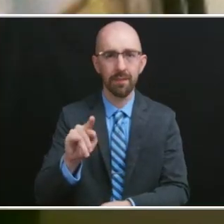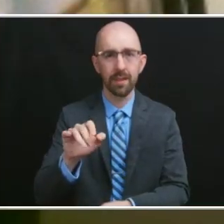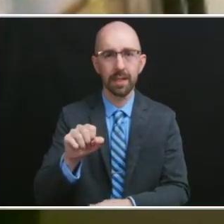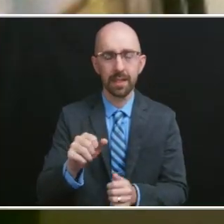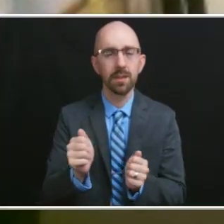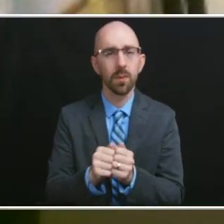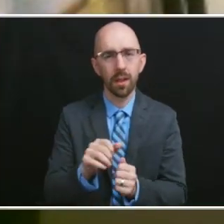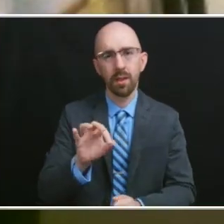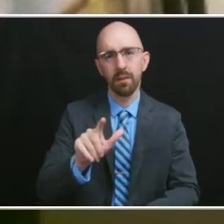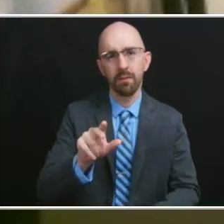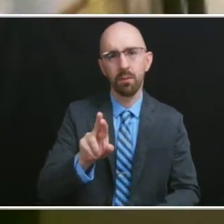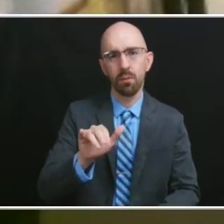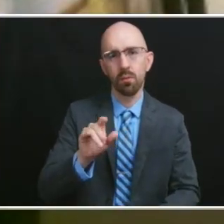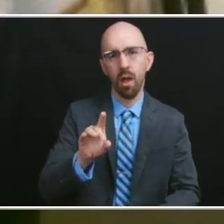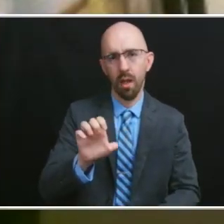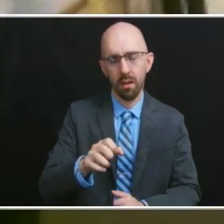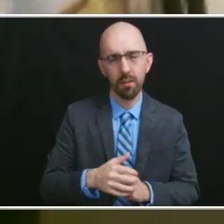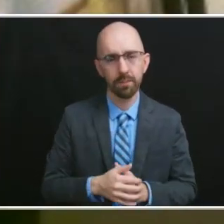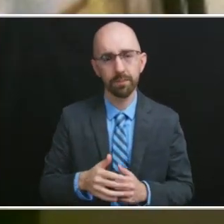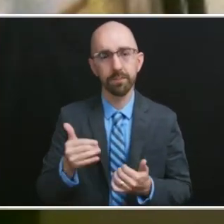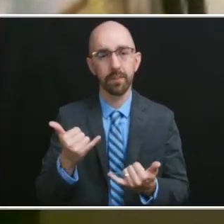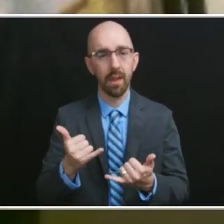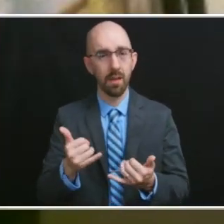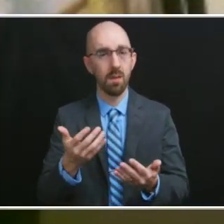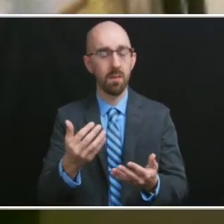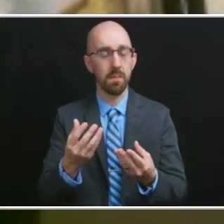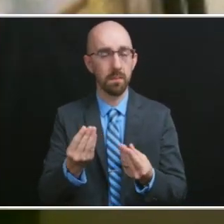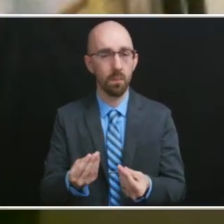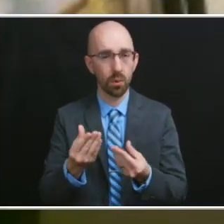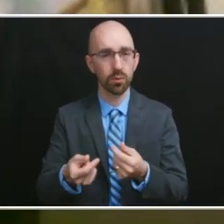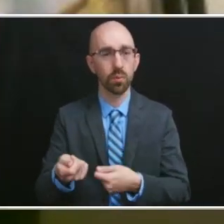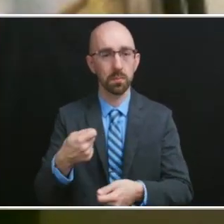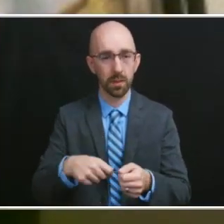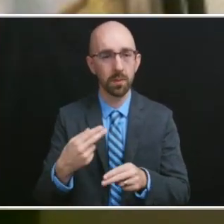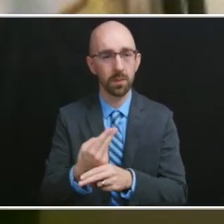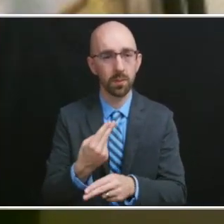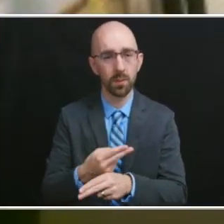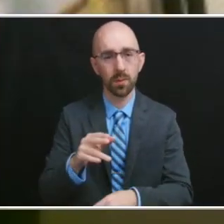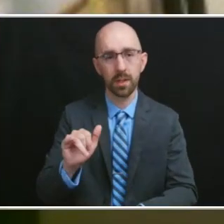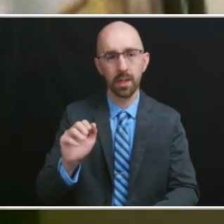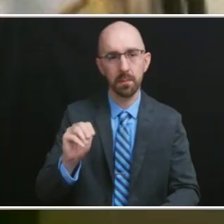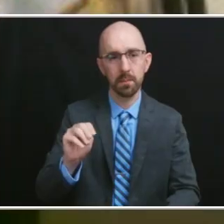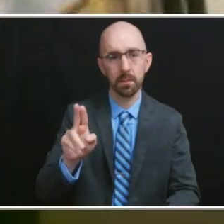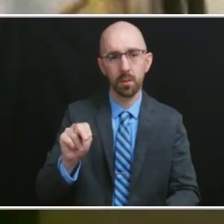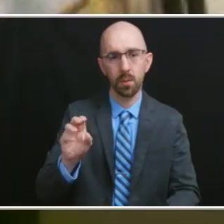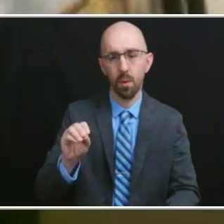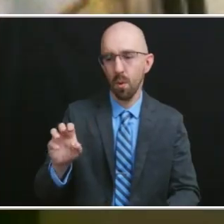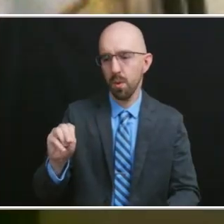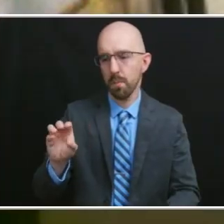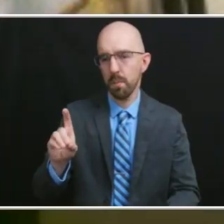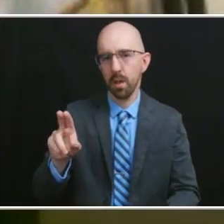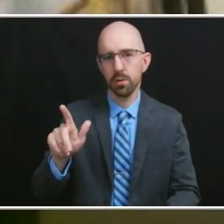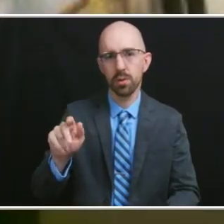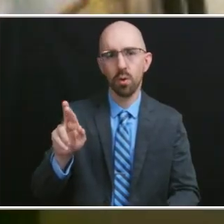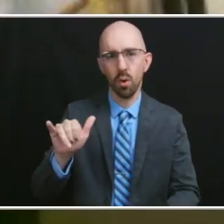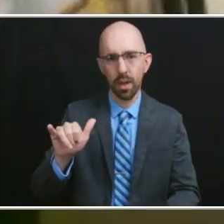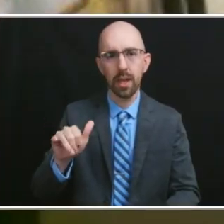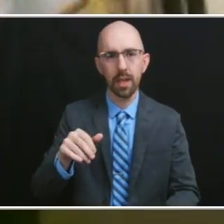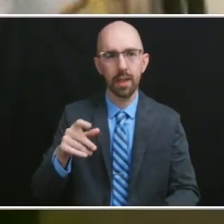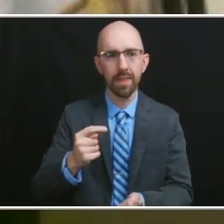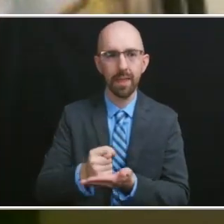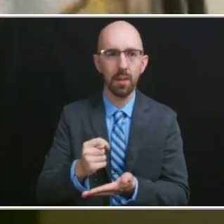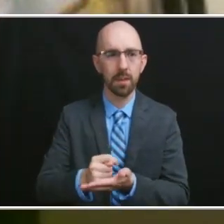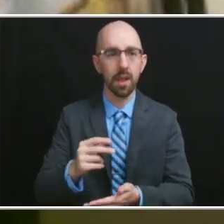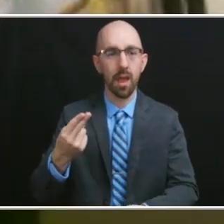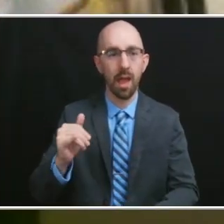treatments. Now, beyond moisture replacement, we often use immunomodulatory therapies, such as hydroxychloroquine, a famous drug. It's